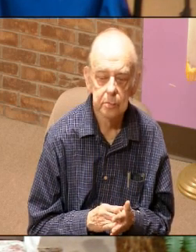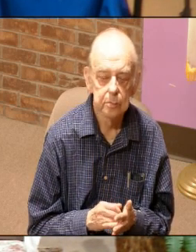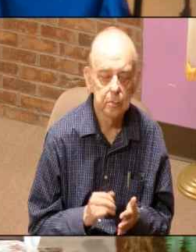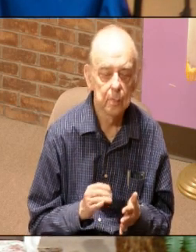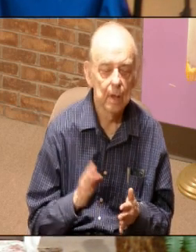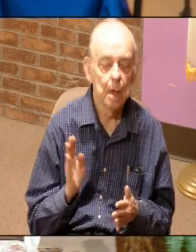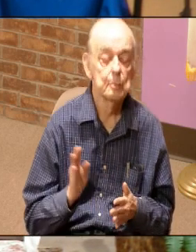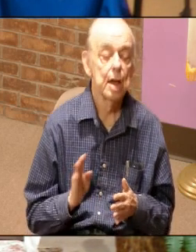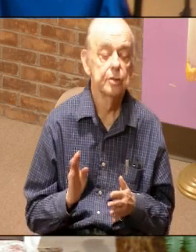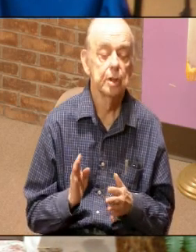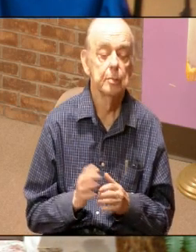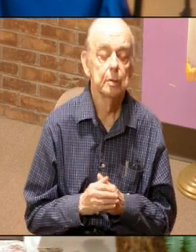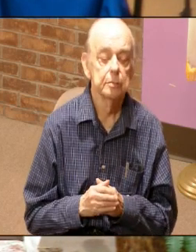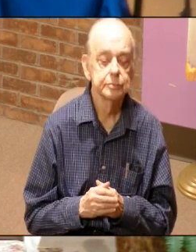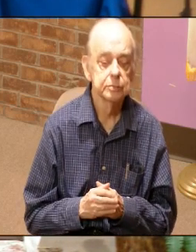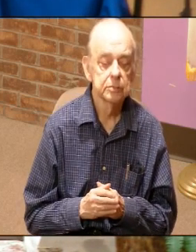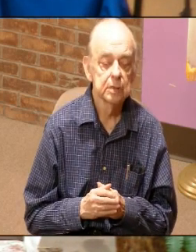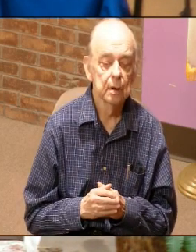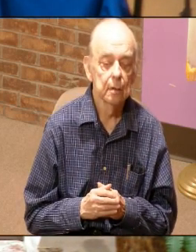Bathsheba,